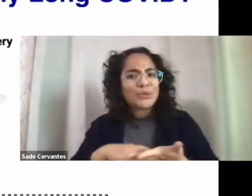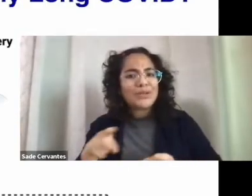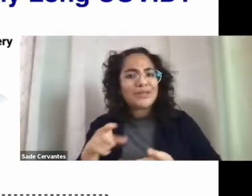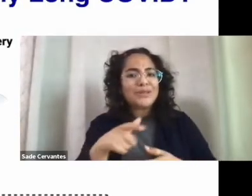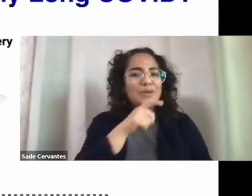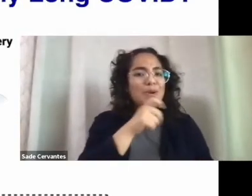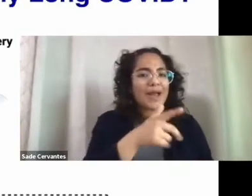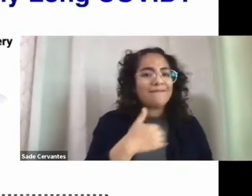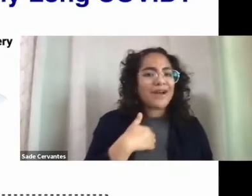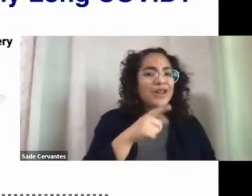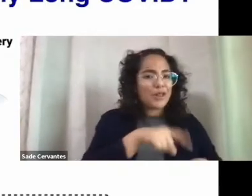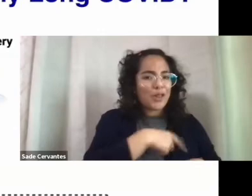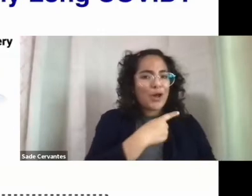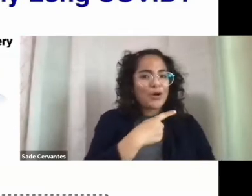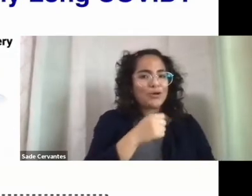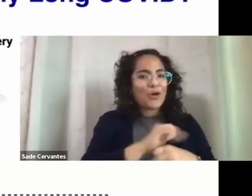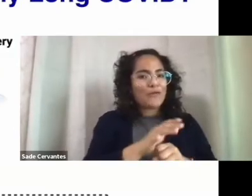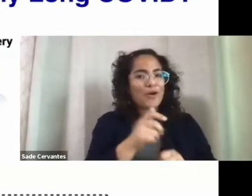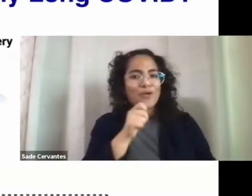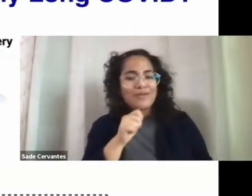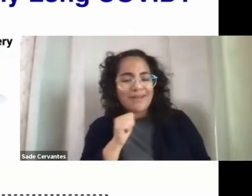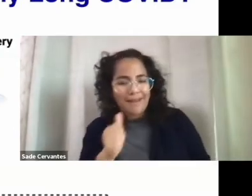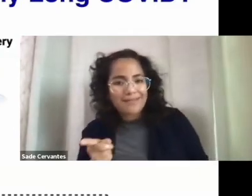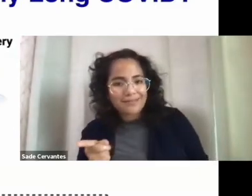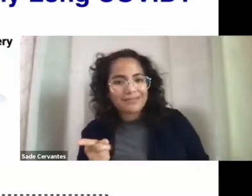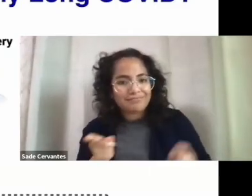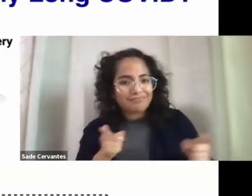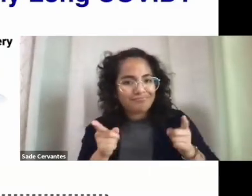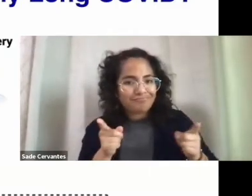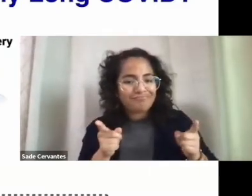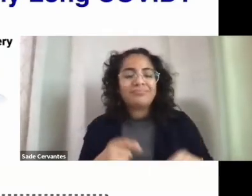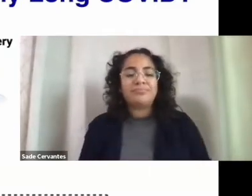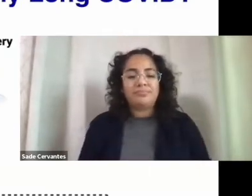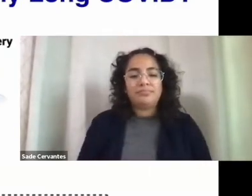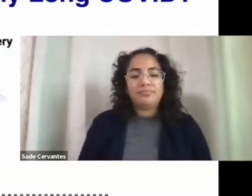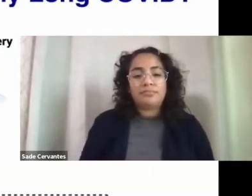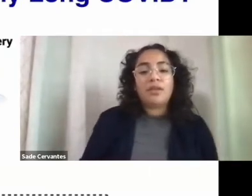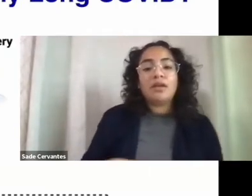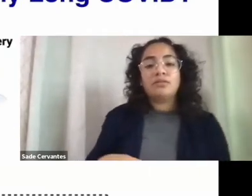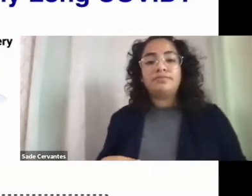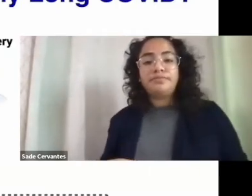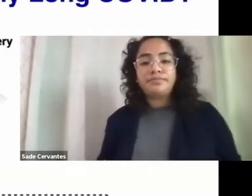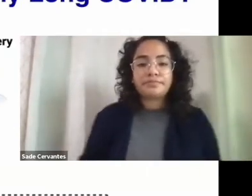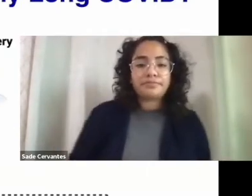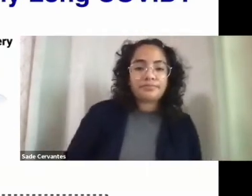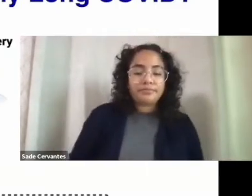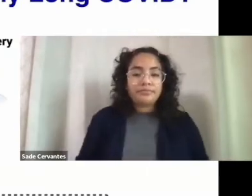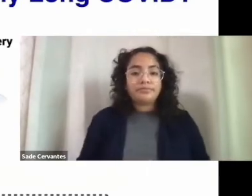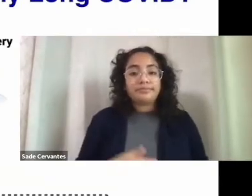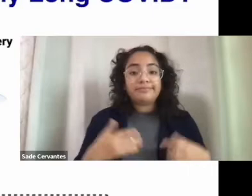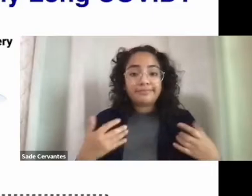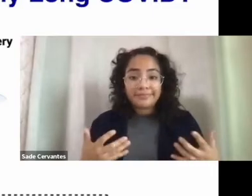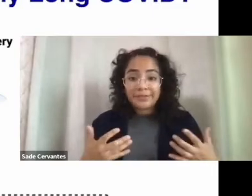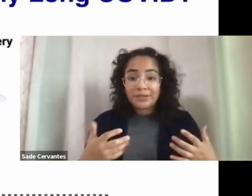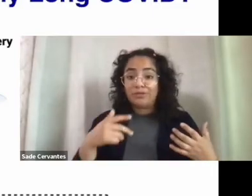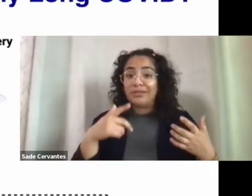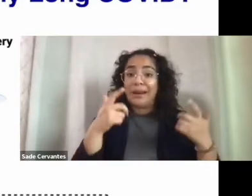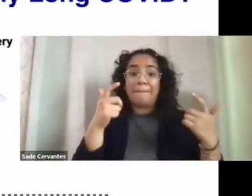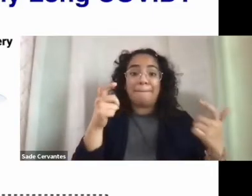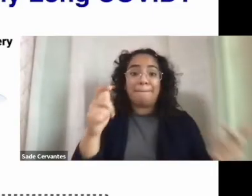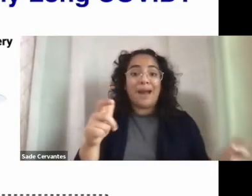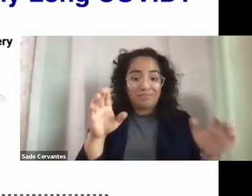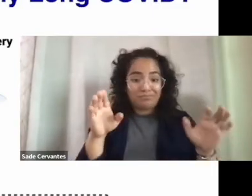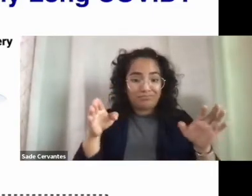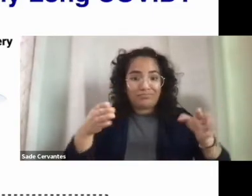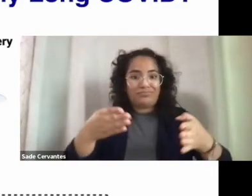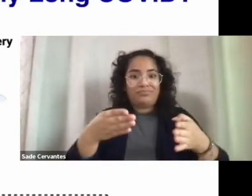long COVID based on these levels. And so a major area of focus now